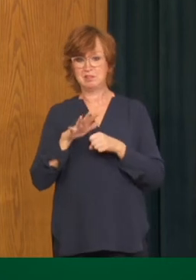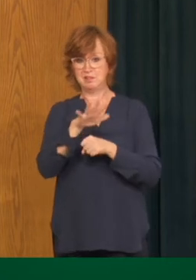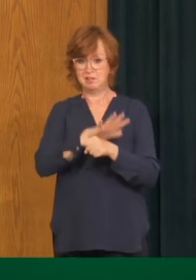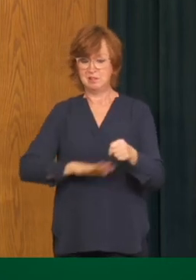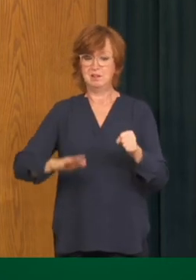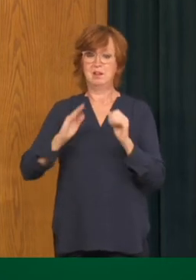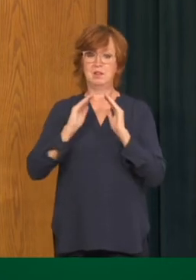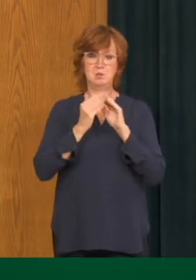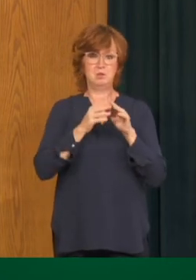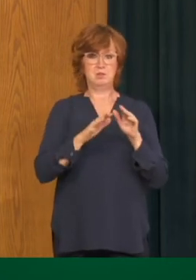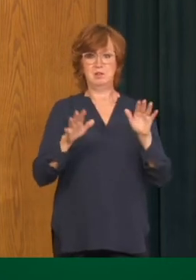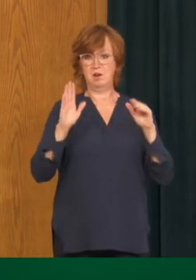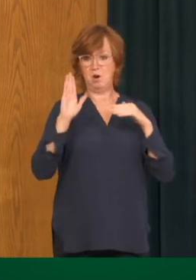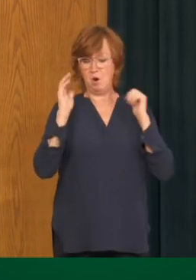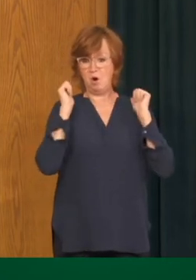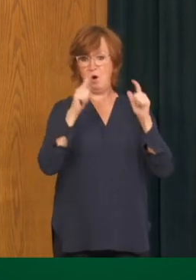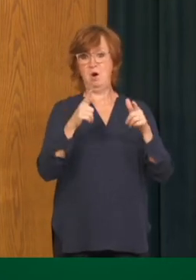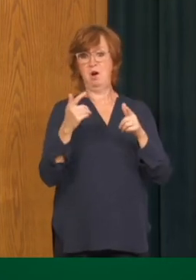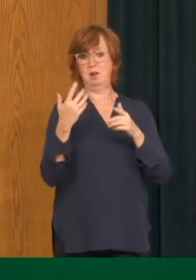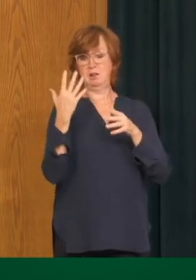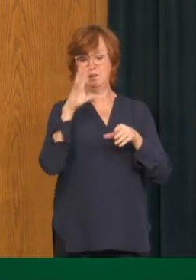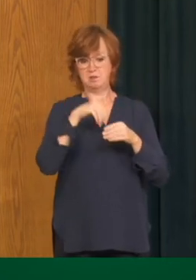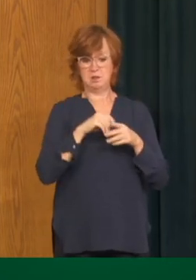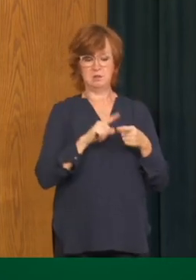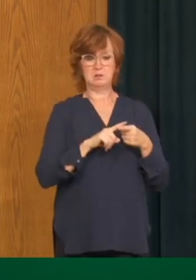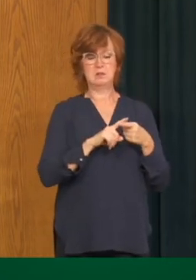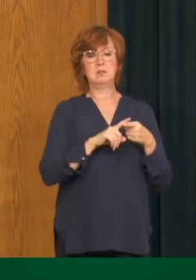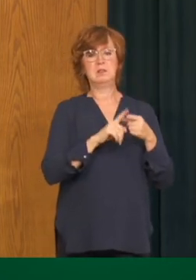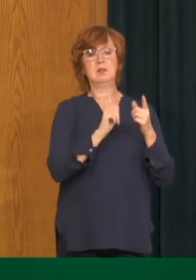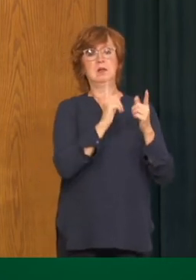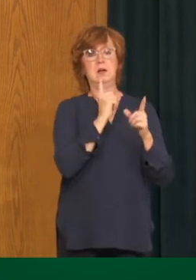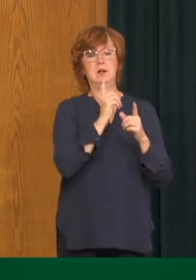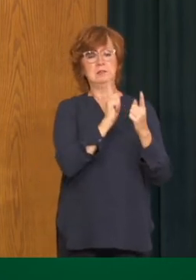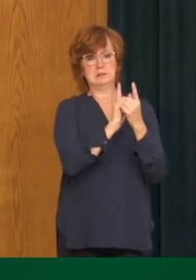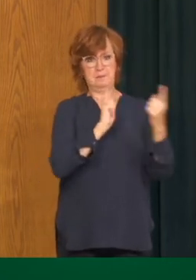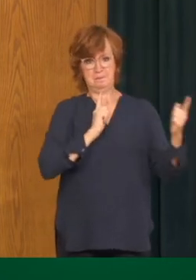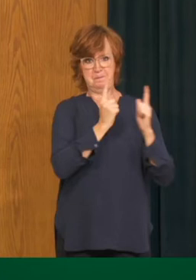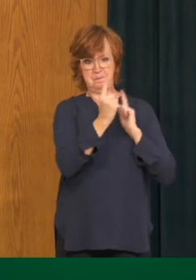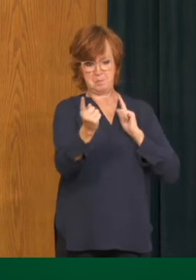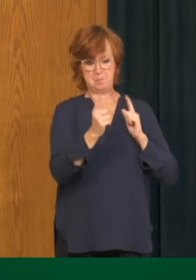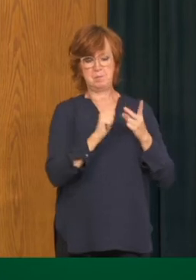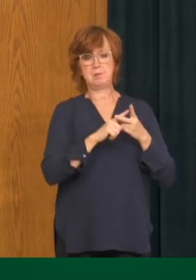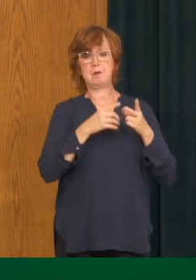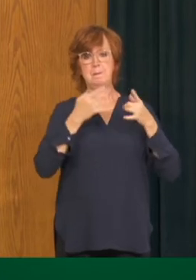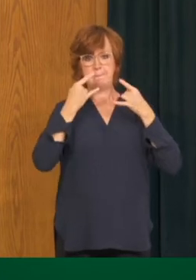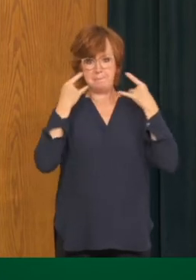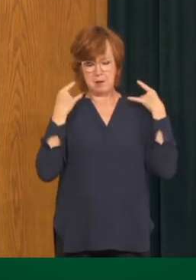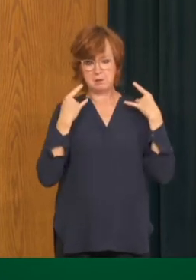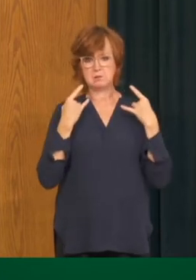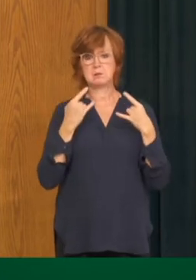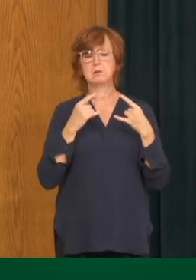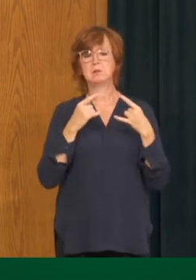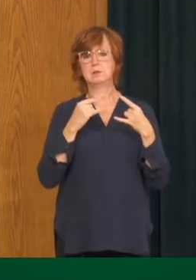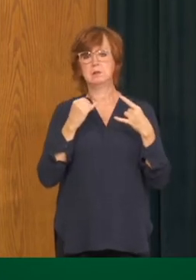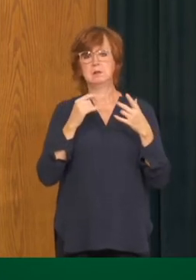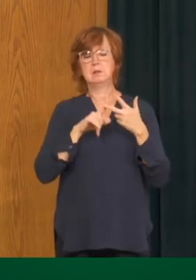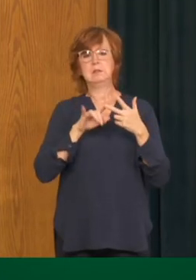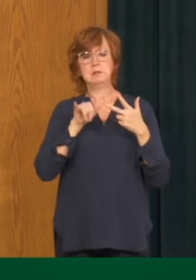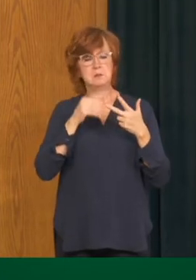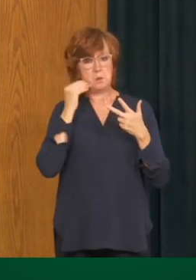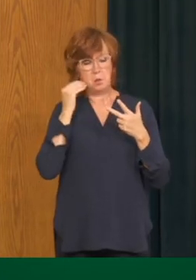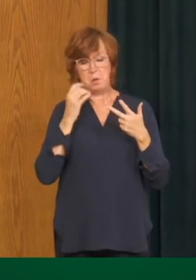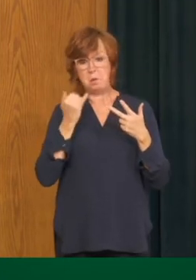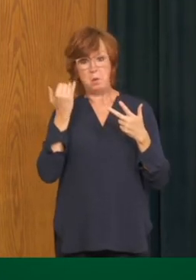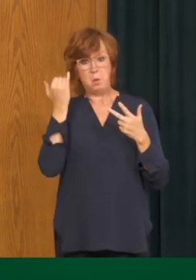distancing, staying home if you're sick, if you're indoors and can't keep your physical distance, wearing a mask, and then seeking testing